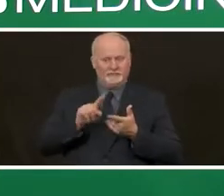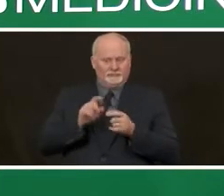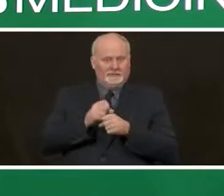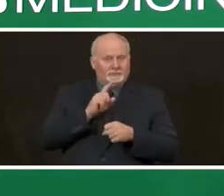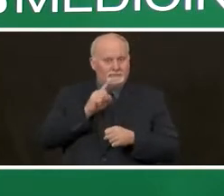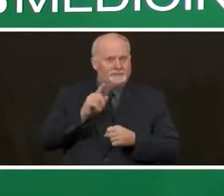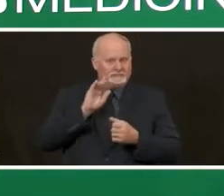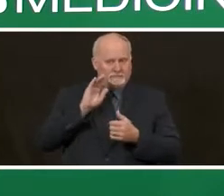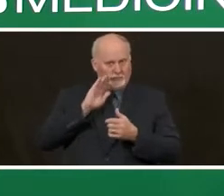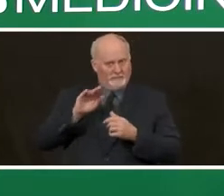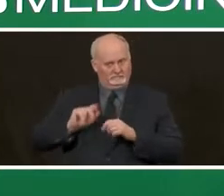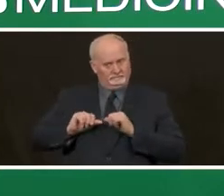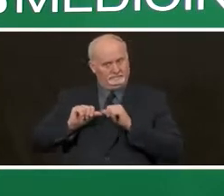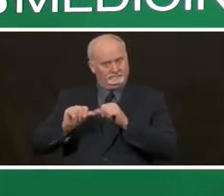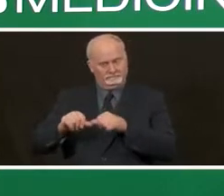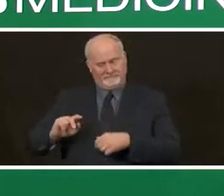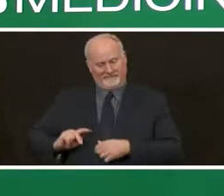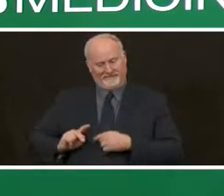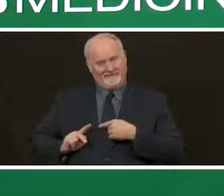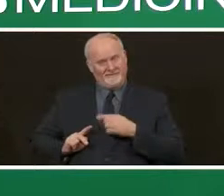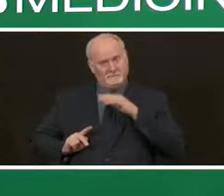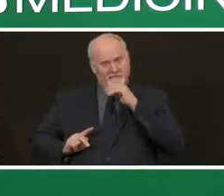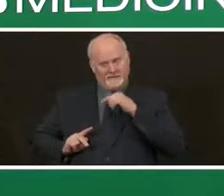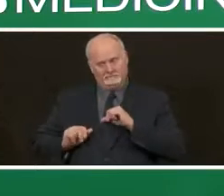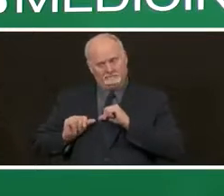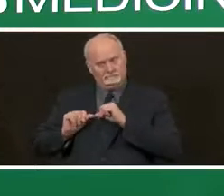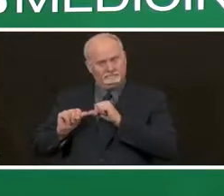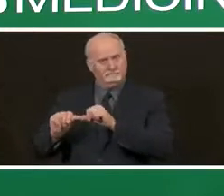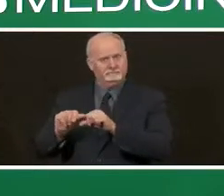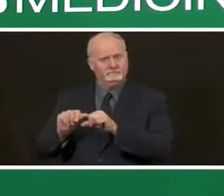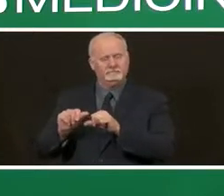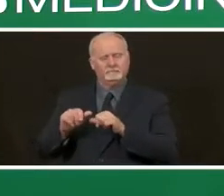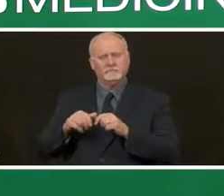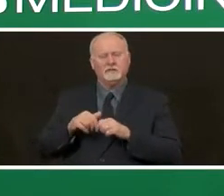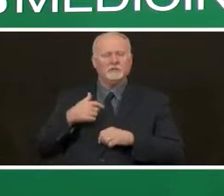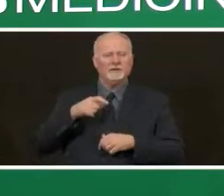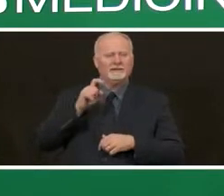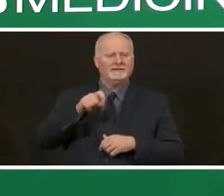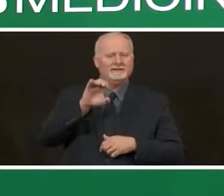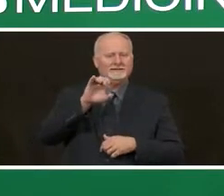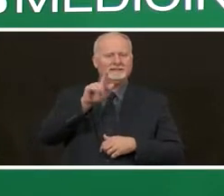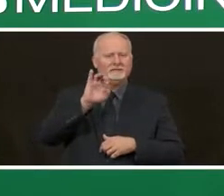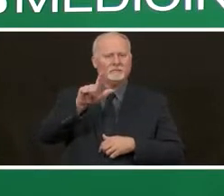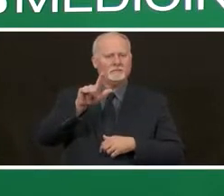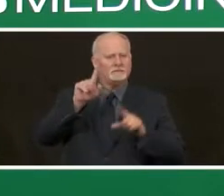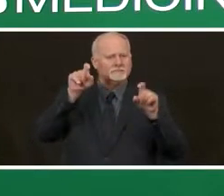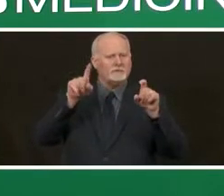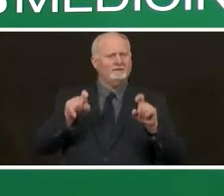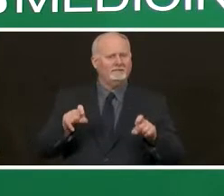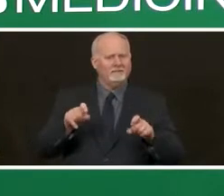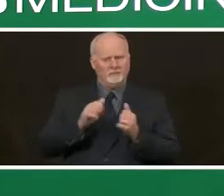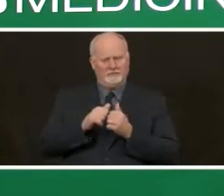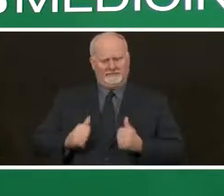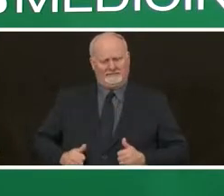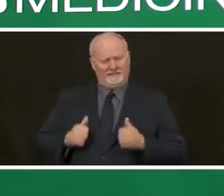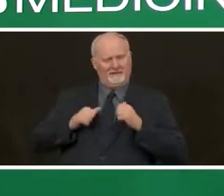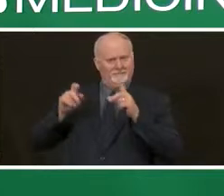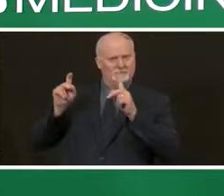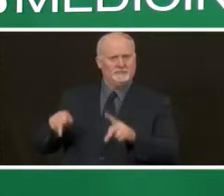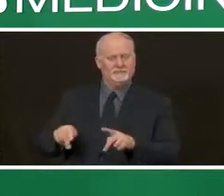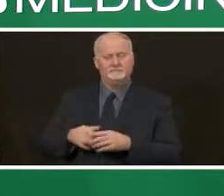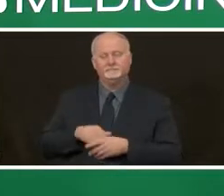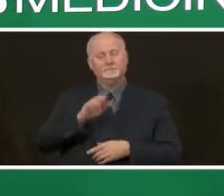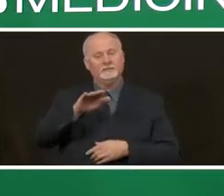that, and that's why we need to be able to progress to a clinical trial in living persons. I do think it's important to note